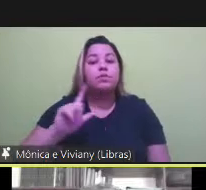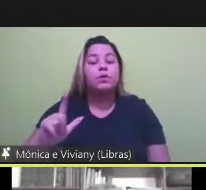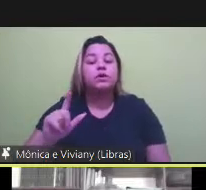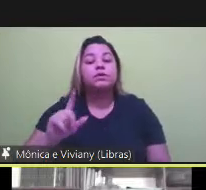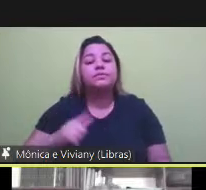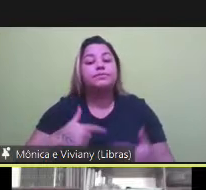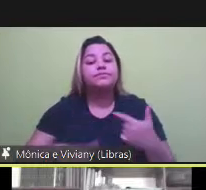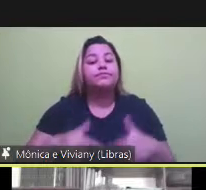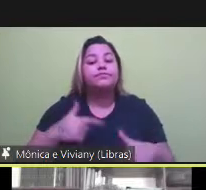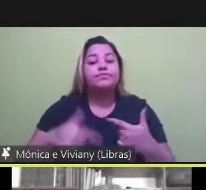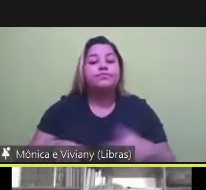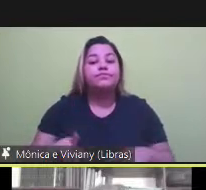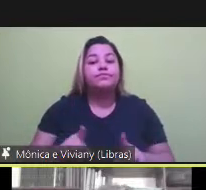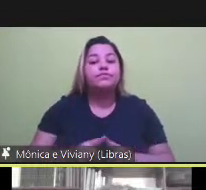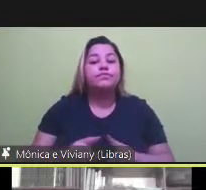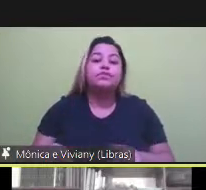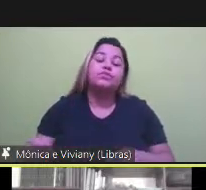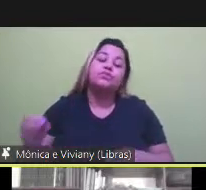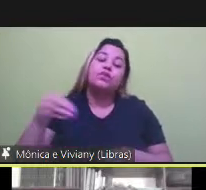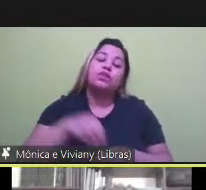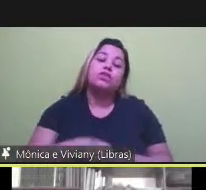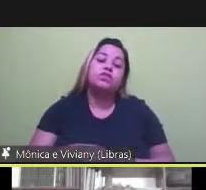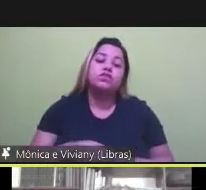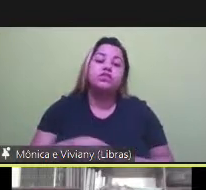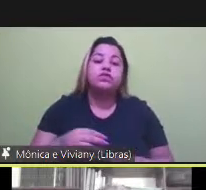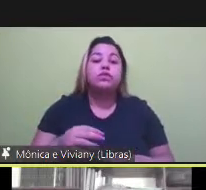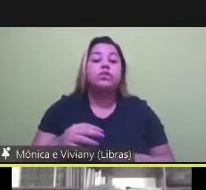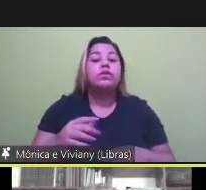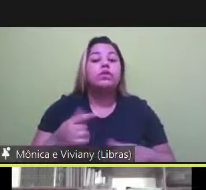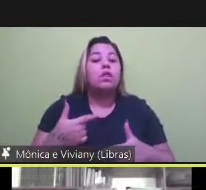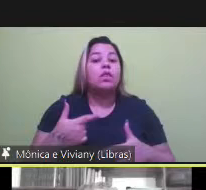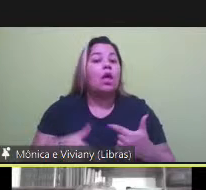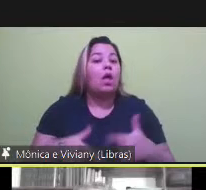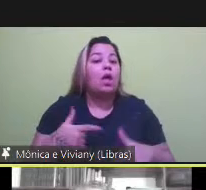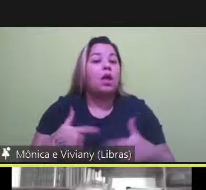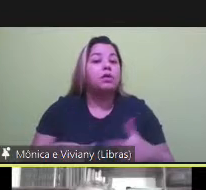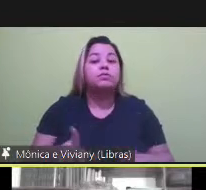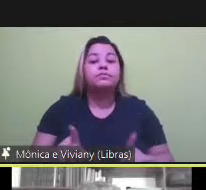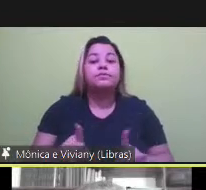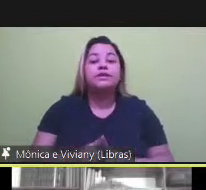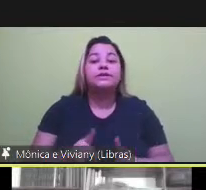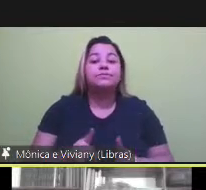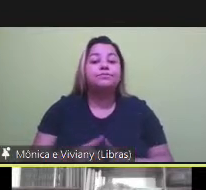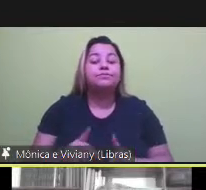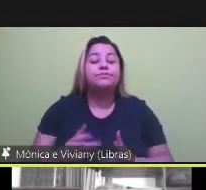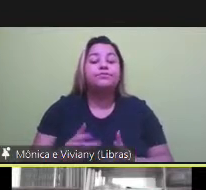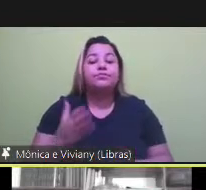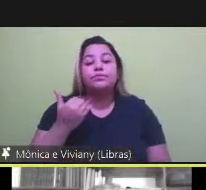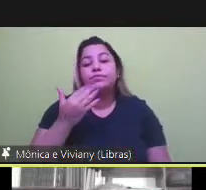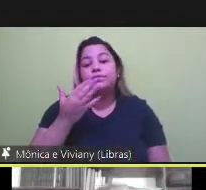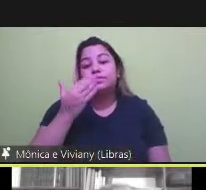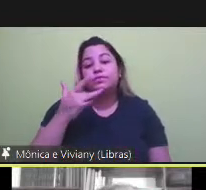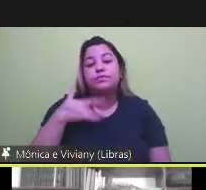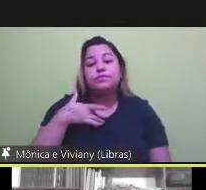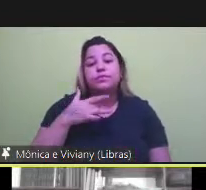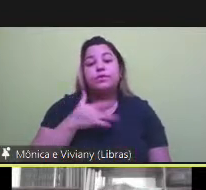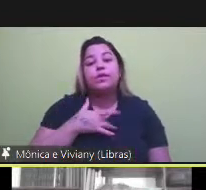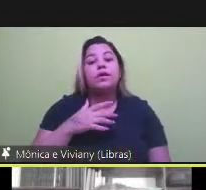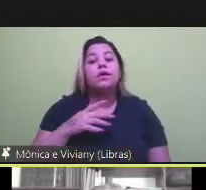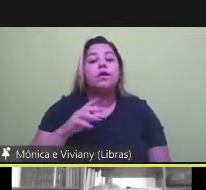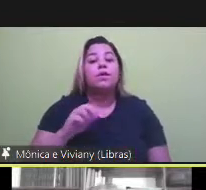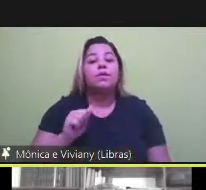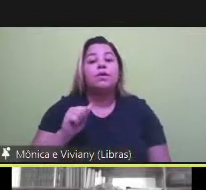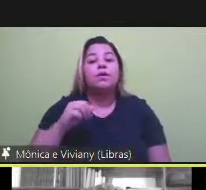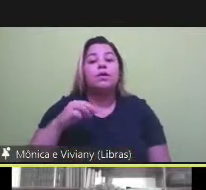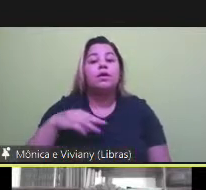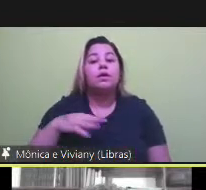both in private and public companies, we approach many different habits, especially healthy nutrition. And here we have